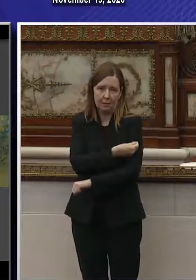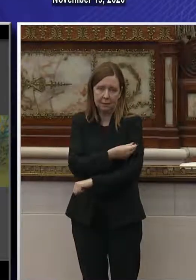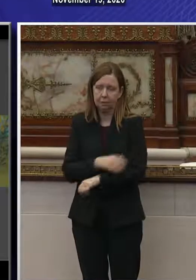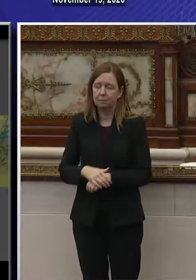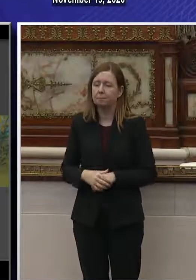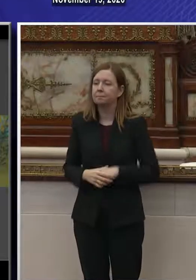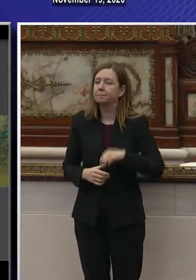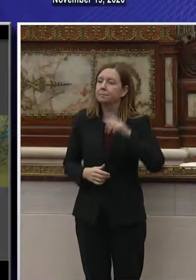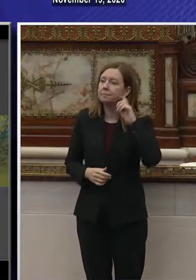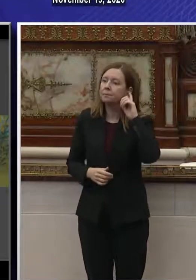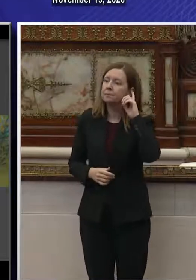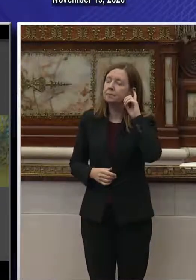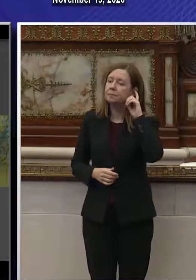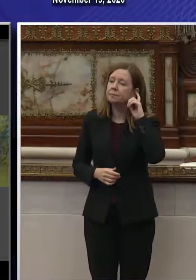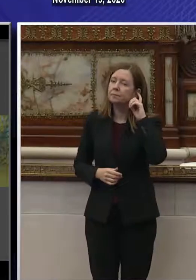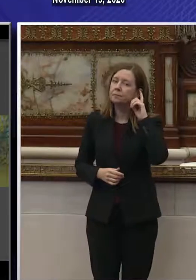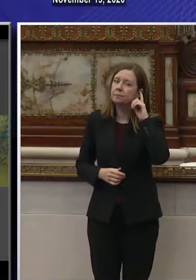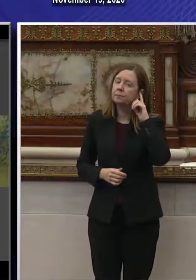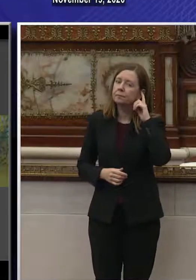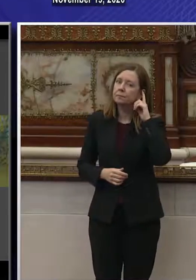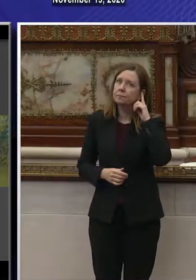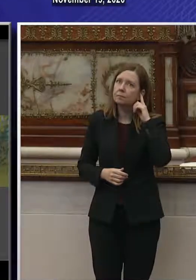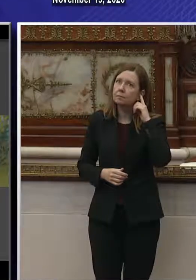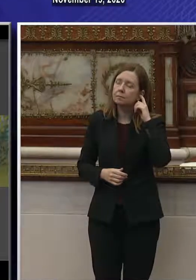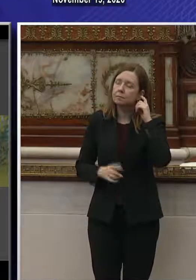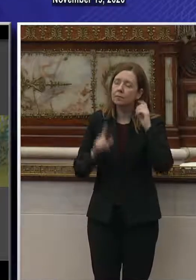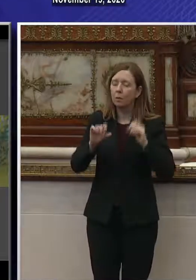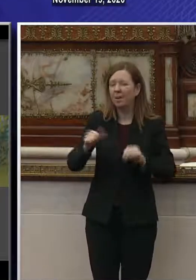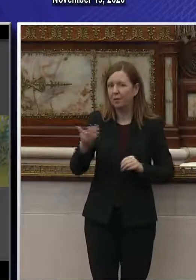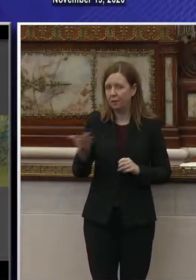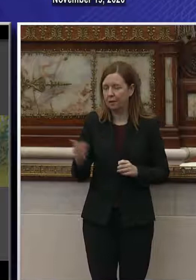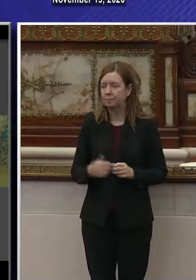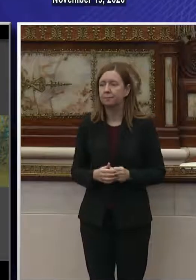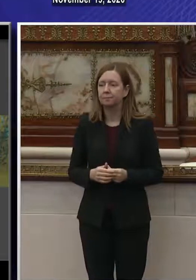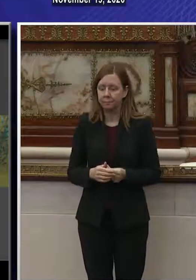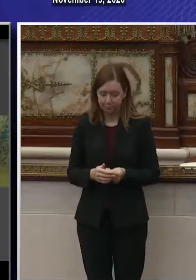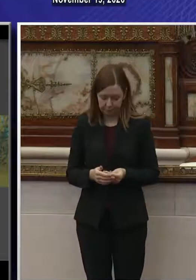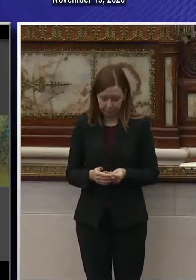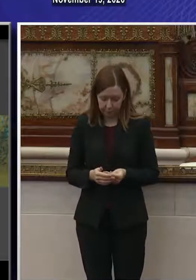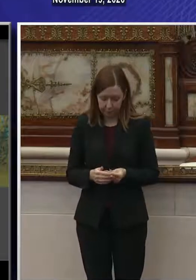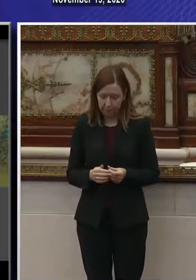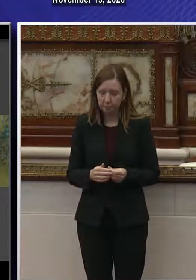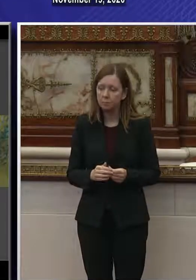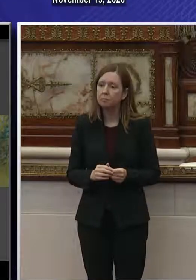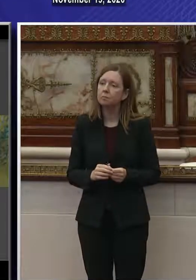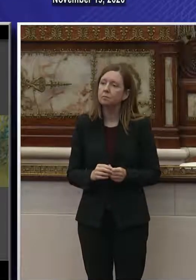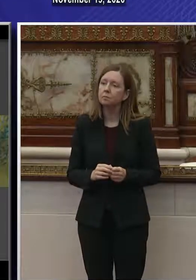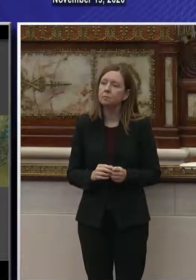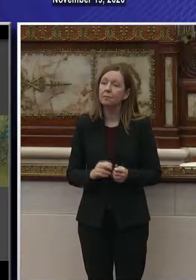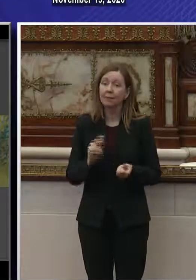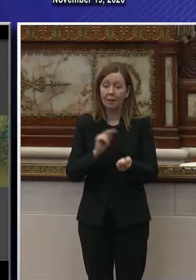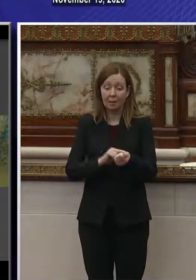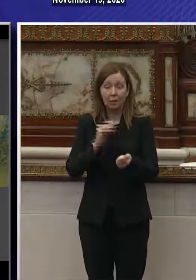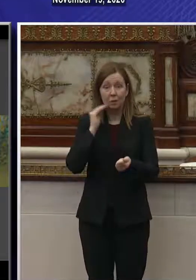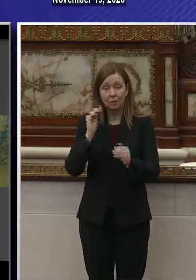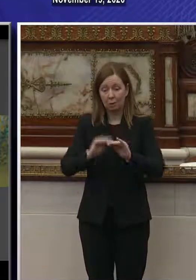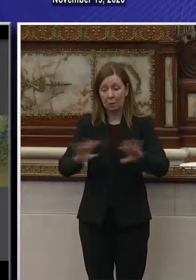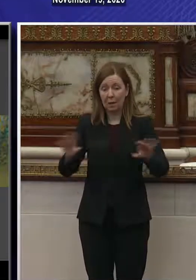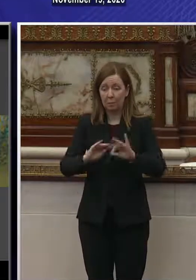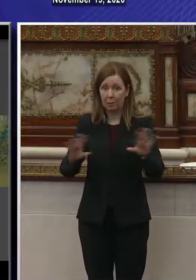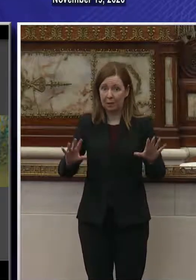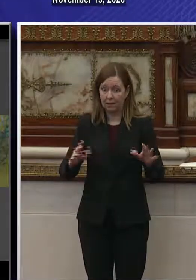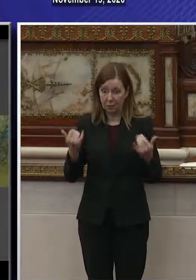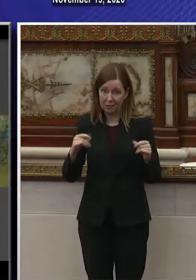the vaccine. I just want to say one other thing, and that is that nursing home outbreaks haven't gone